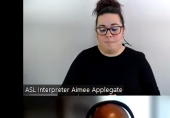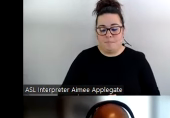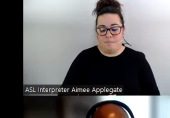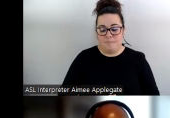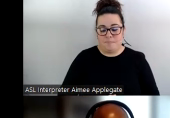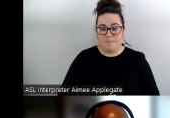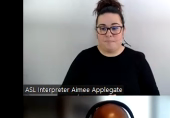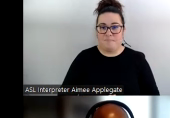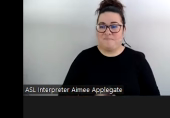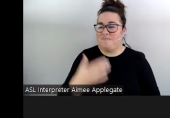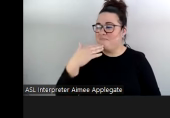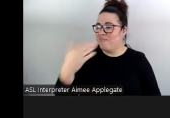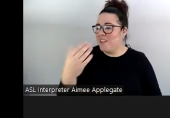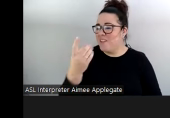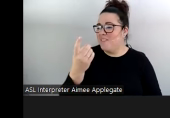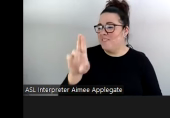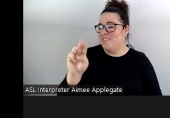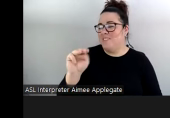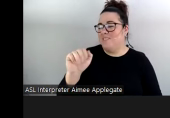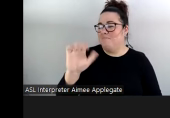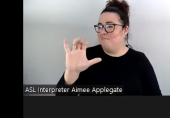Thank you, Dr. Mack. I appreciate it.